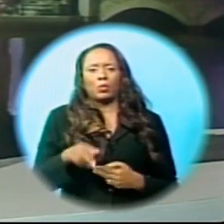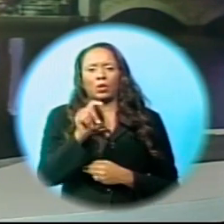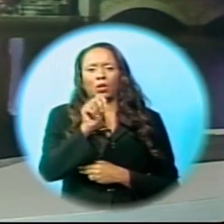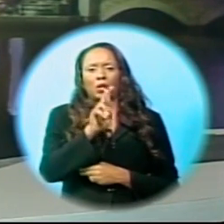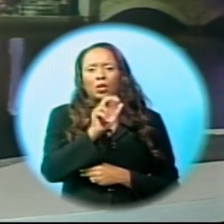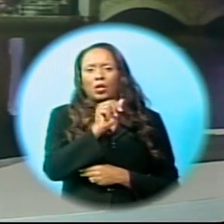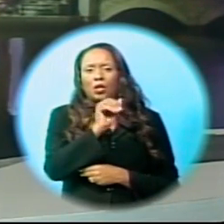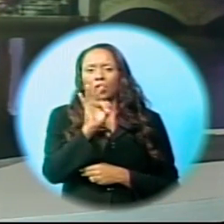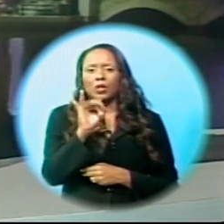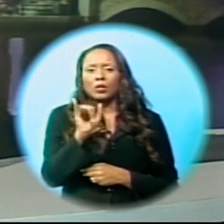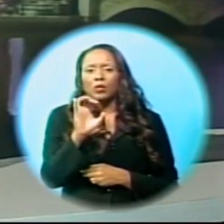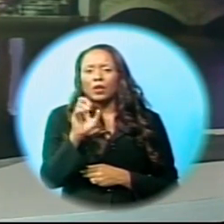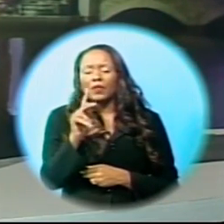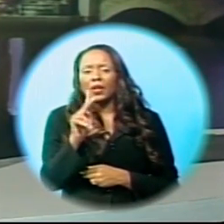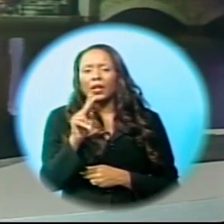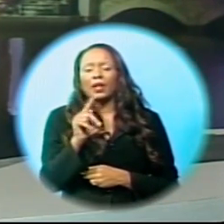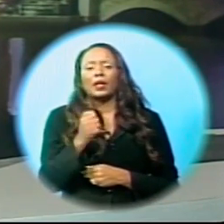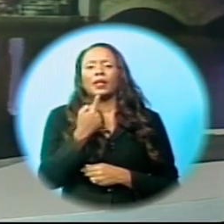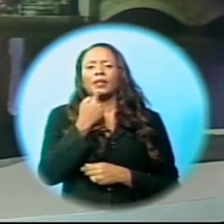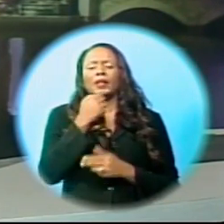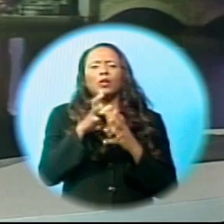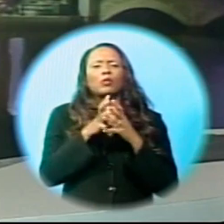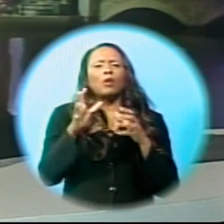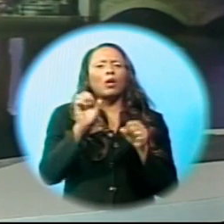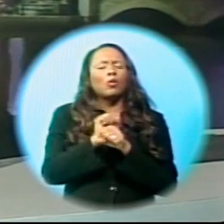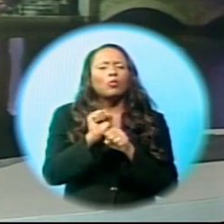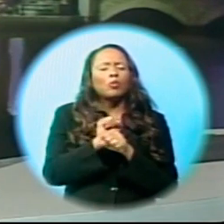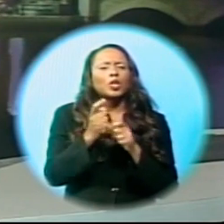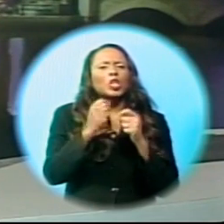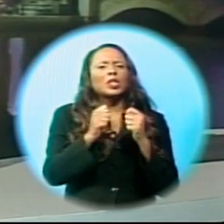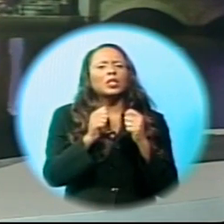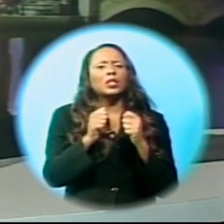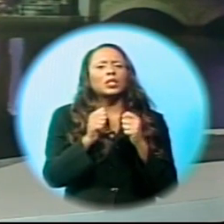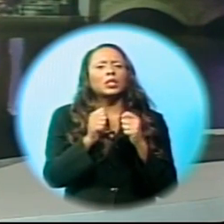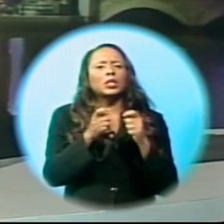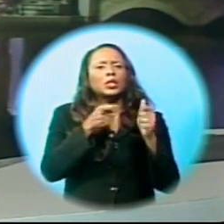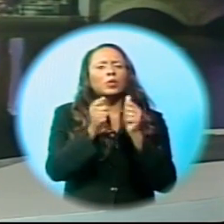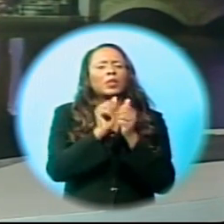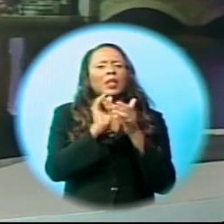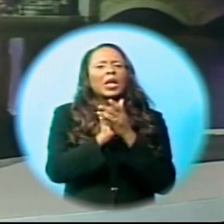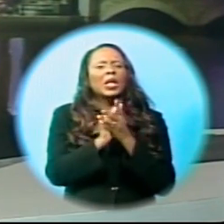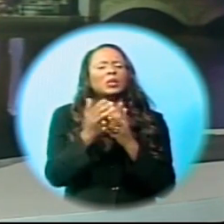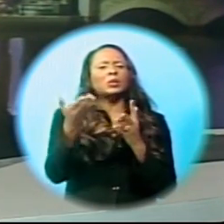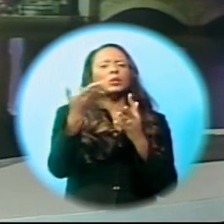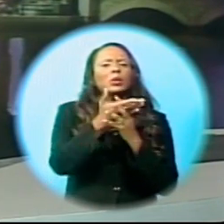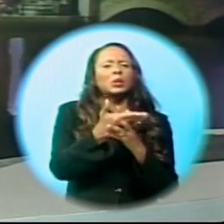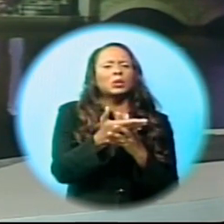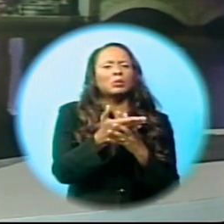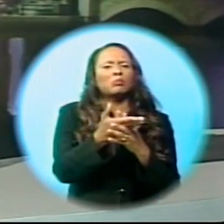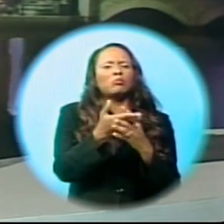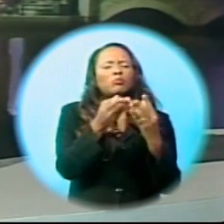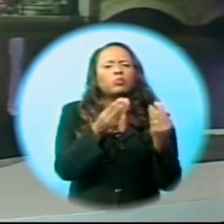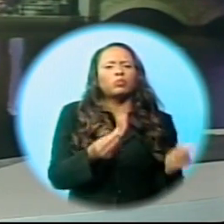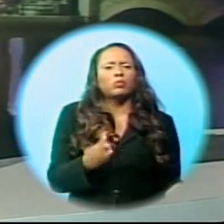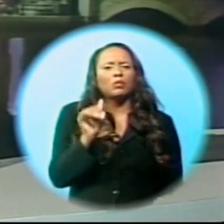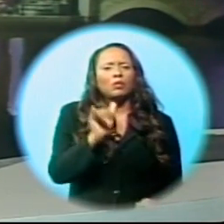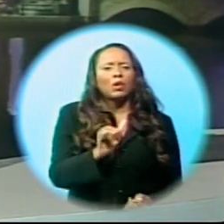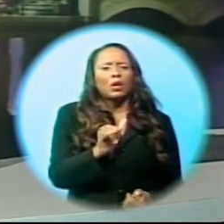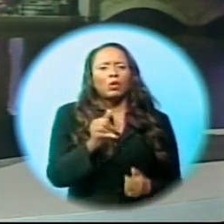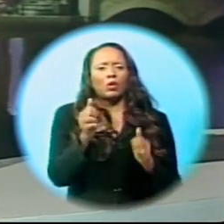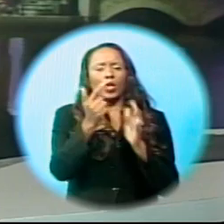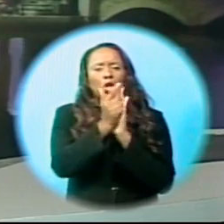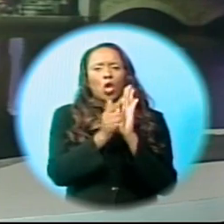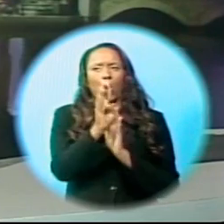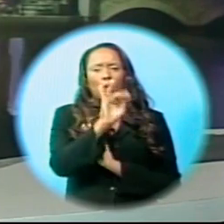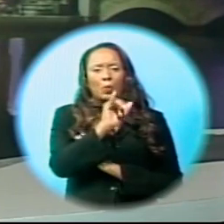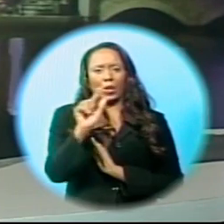Affairs Adriel Brathwaite says a lot of work has been going on, and he was speaking during parliamentary debate on the Trafficking in Persons Prevention Bill. In